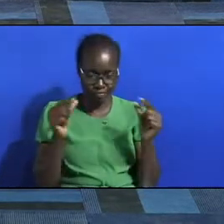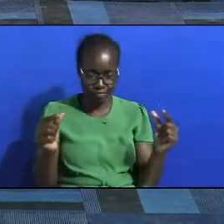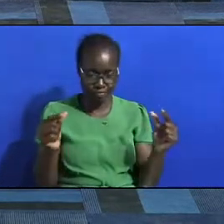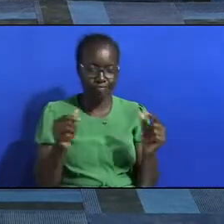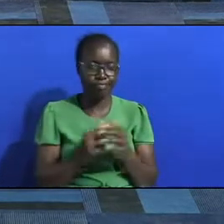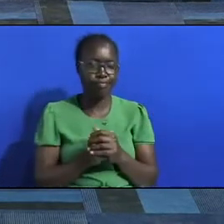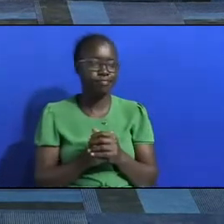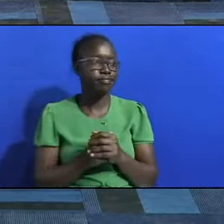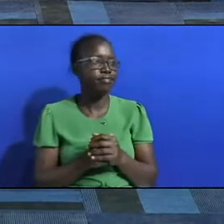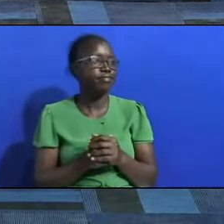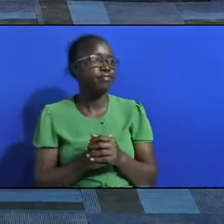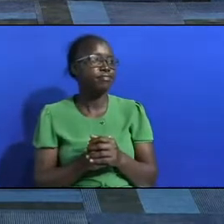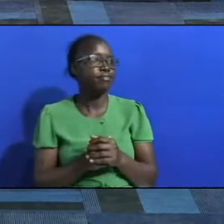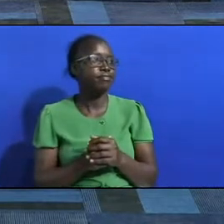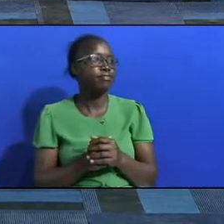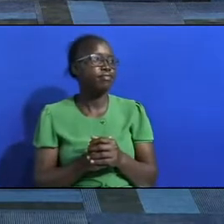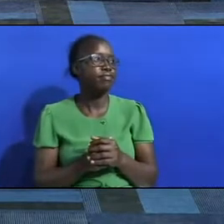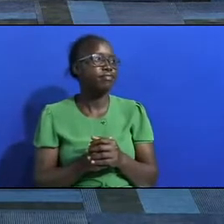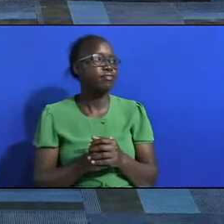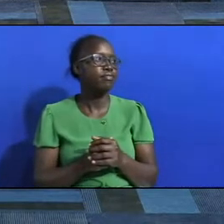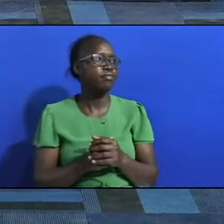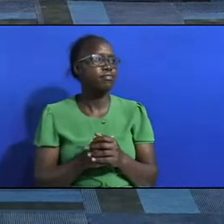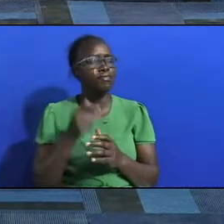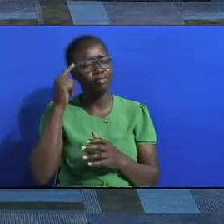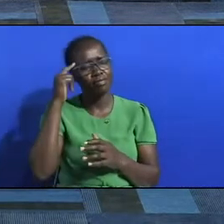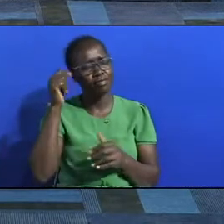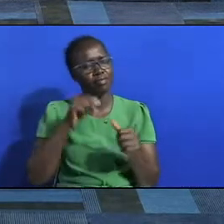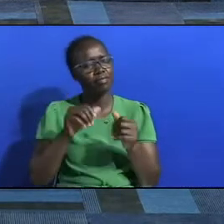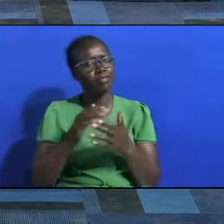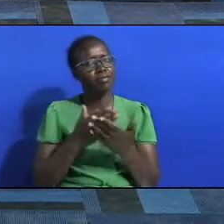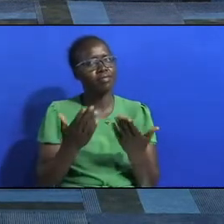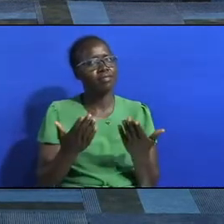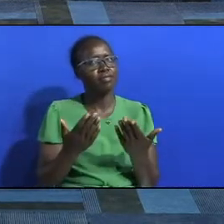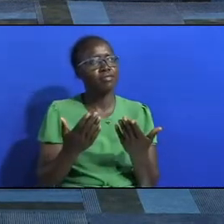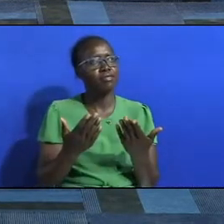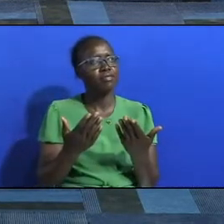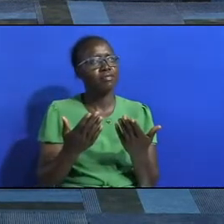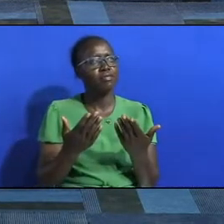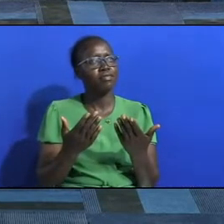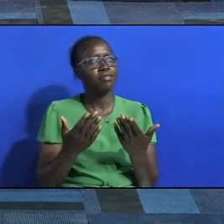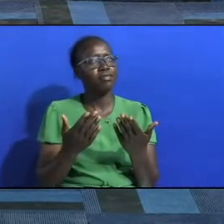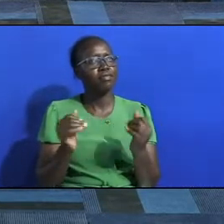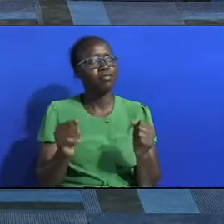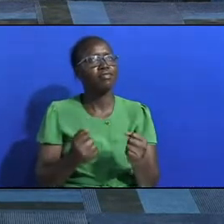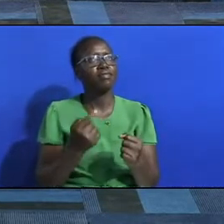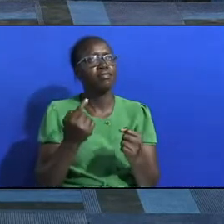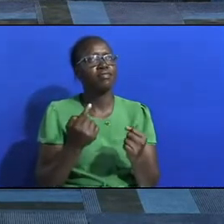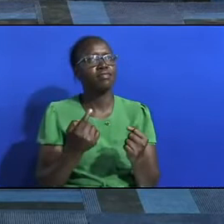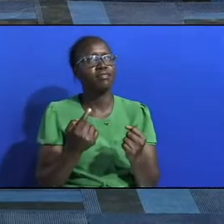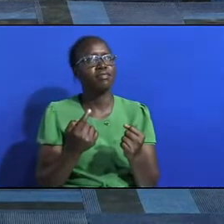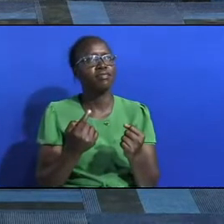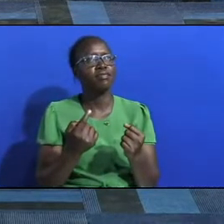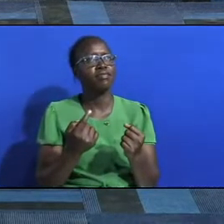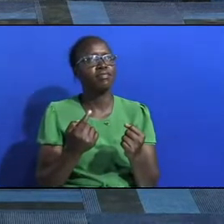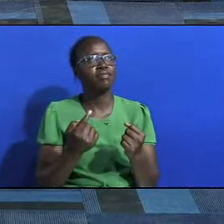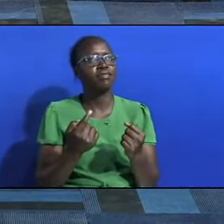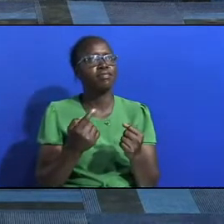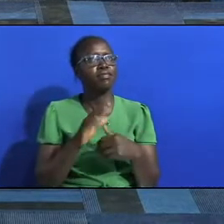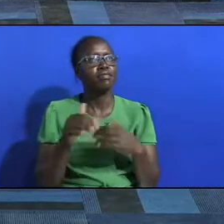great. So I'm thinking about something that everyone has. So everybody in the world has